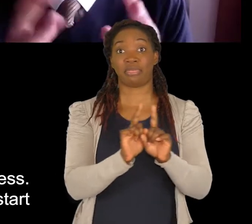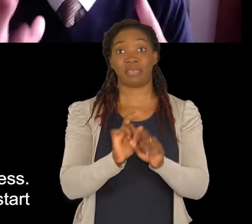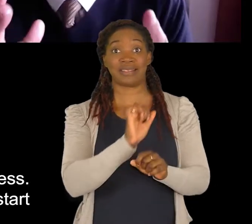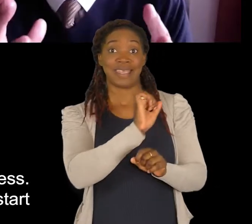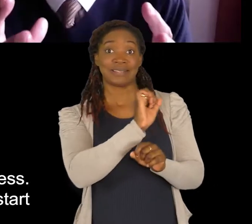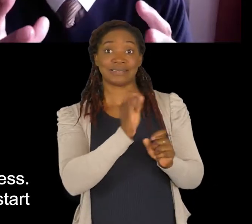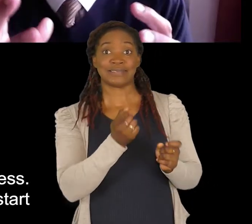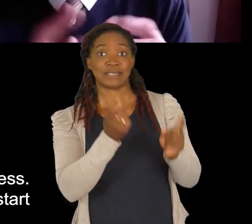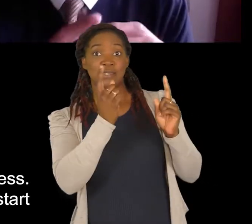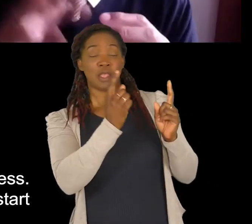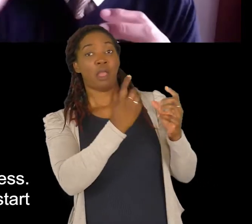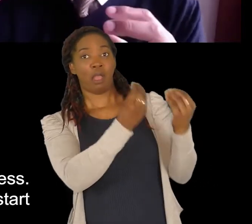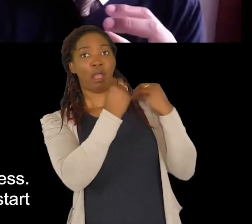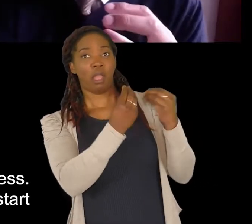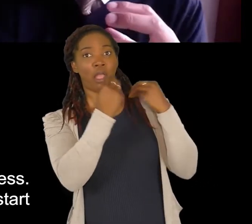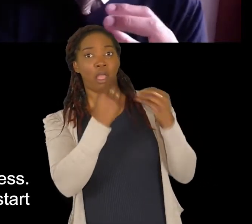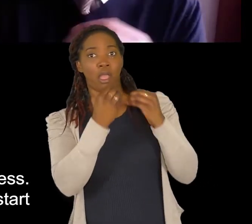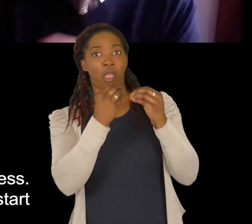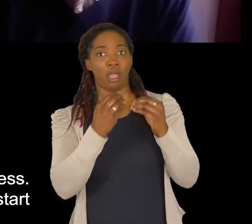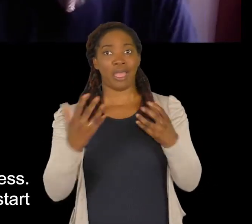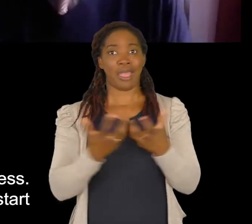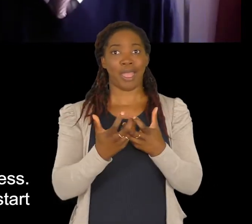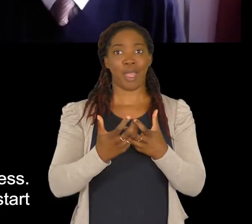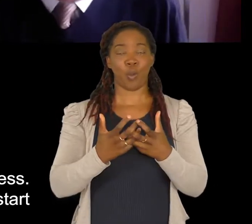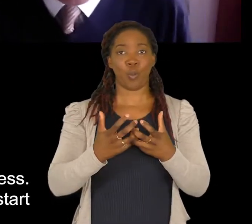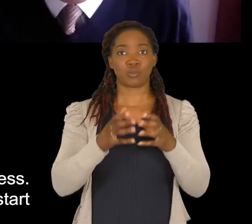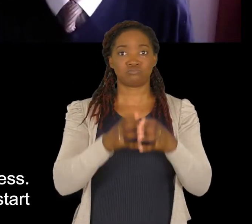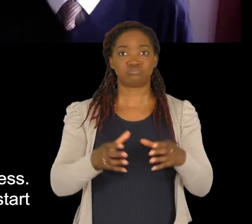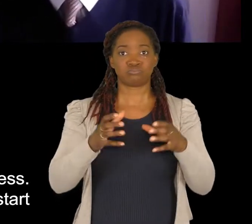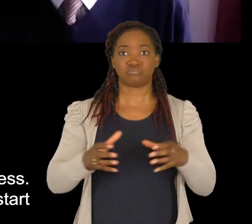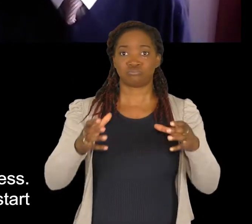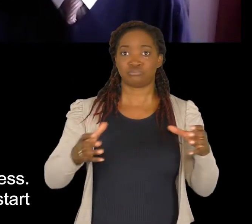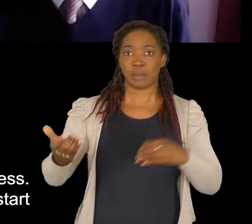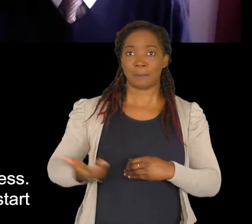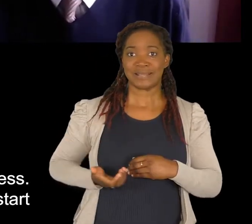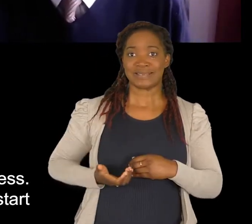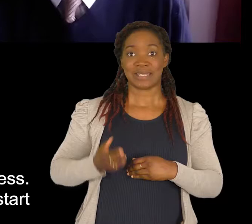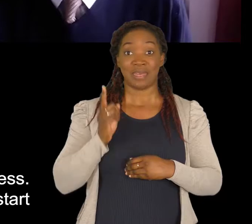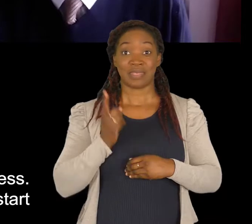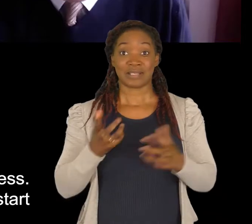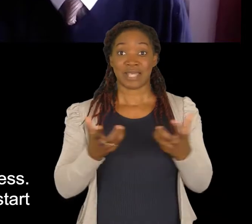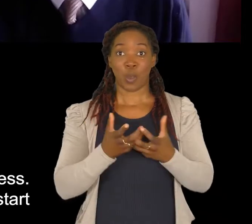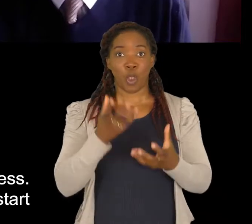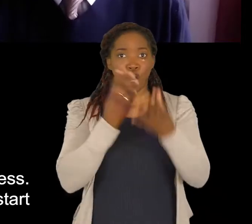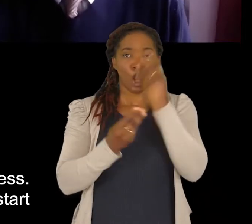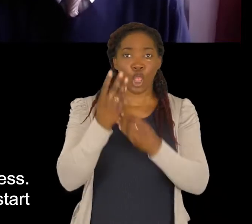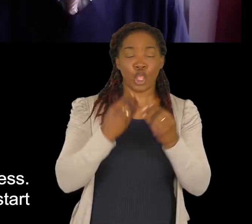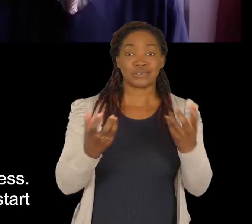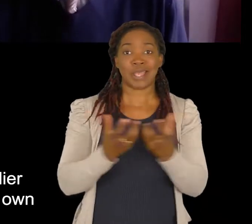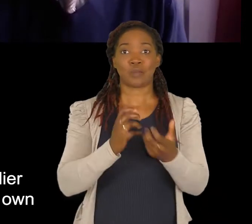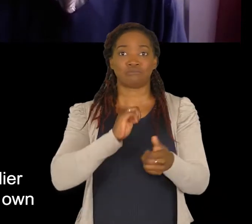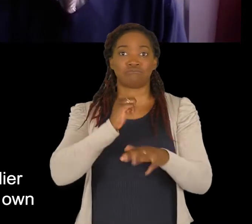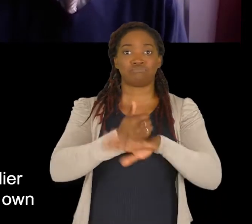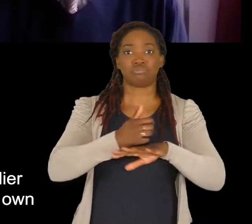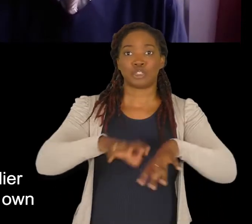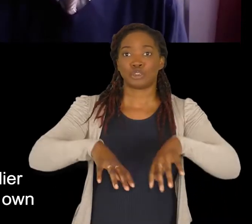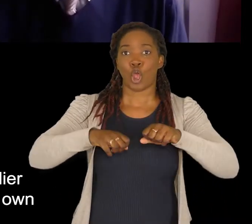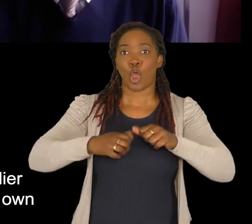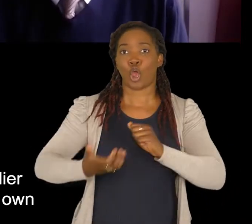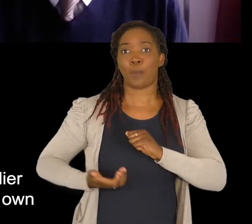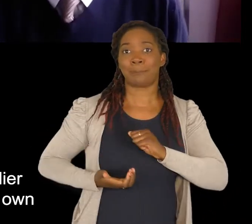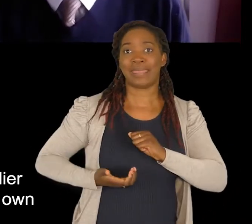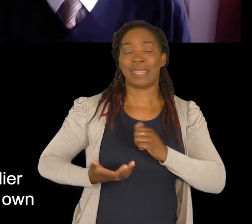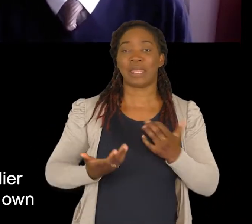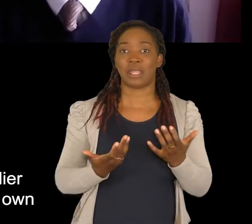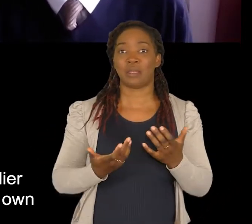with him and his senior team to really build a business. That's where I learned about really how to start a company, you